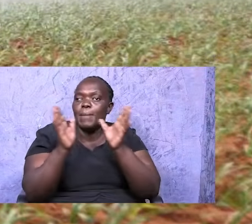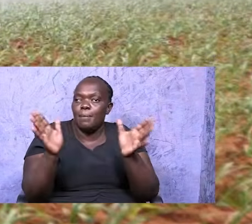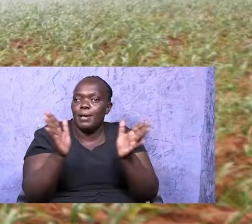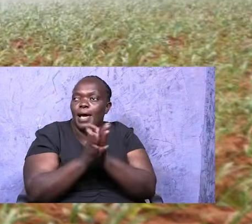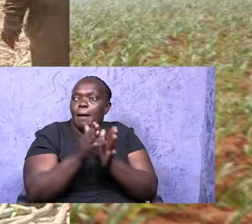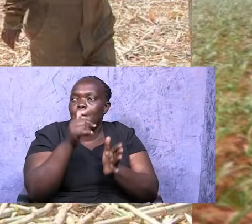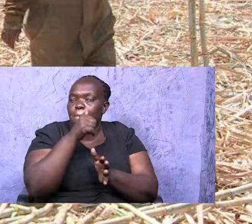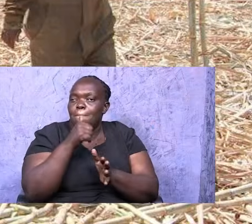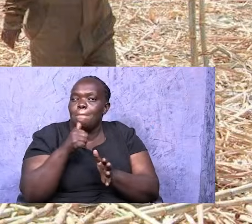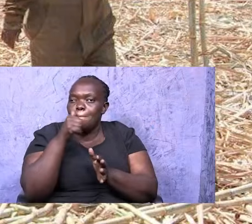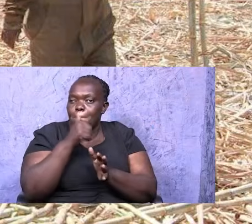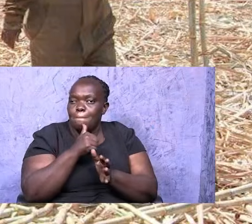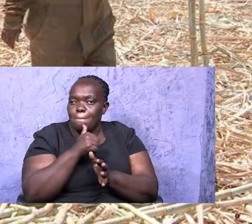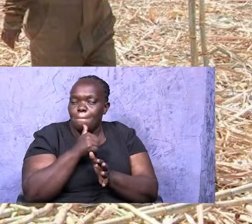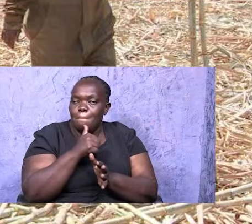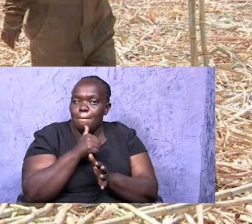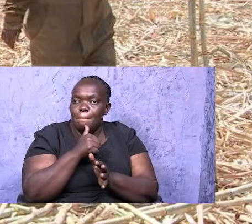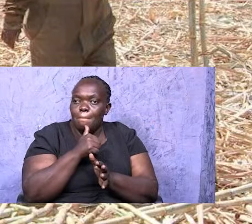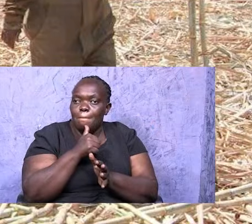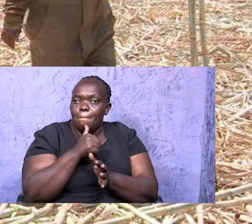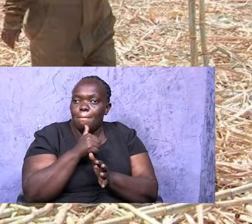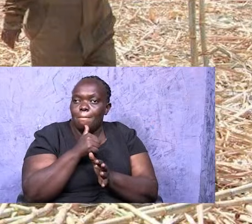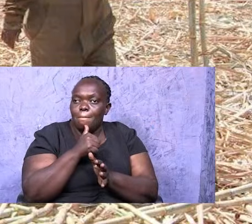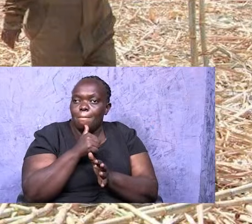umma na binafsi.